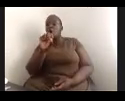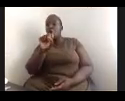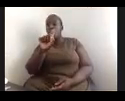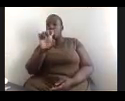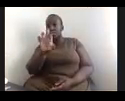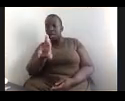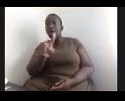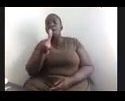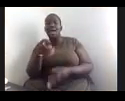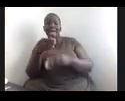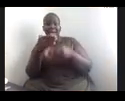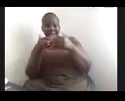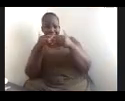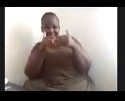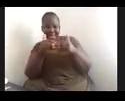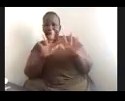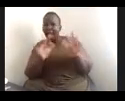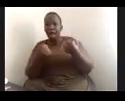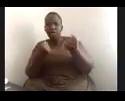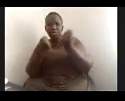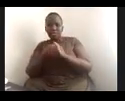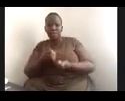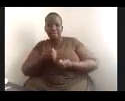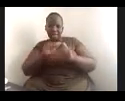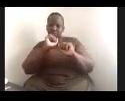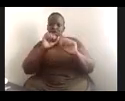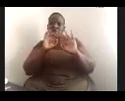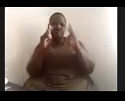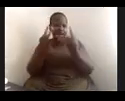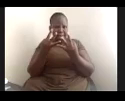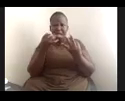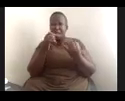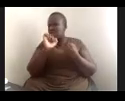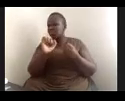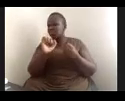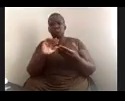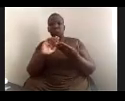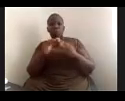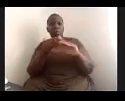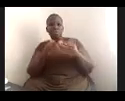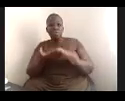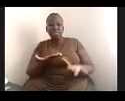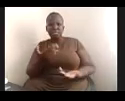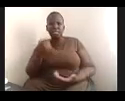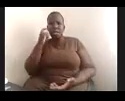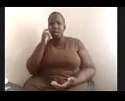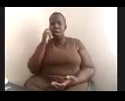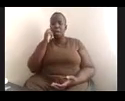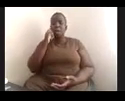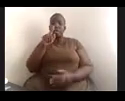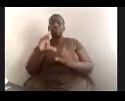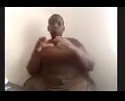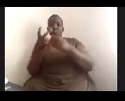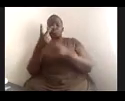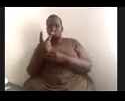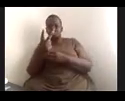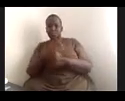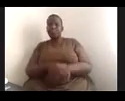and support them once they've gone back into their family or their community. So that's group